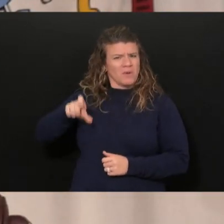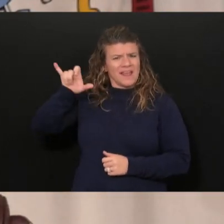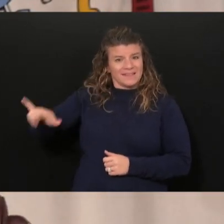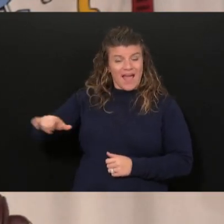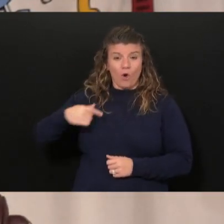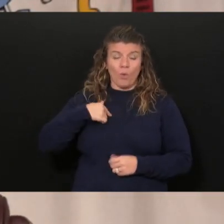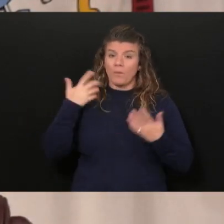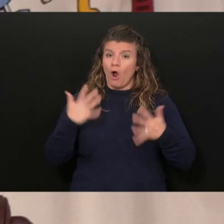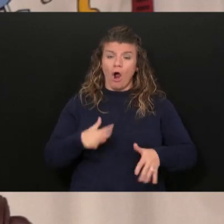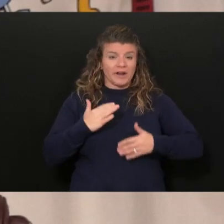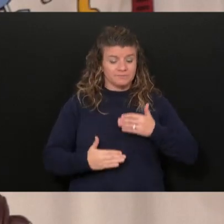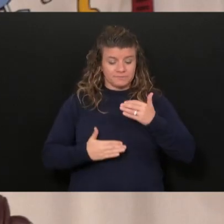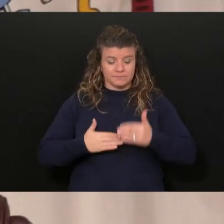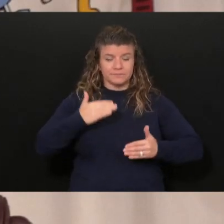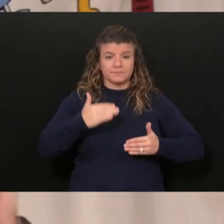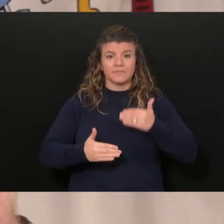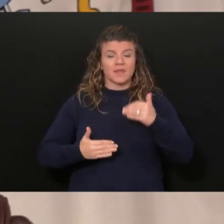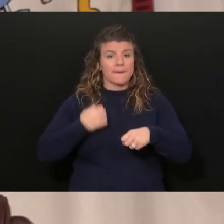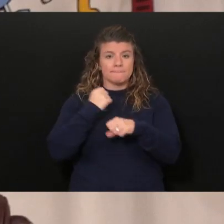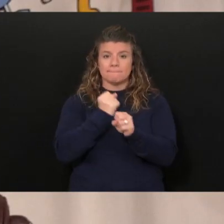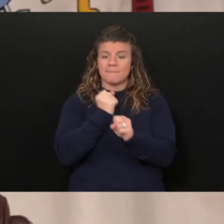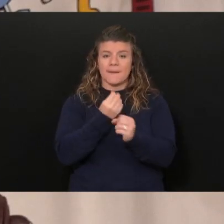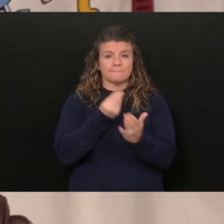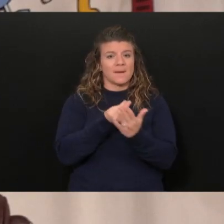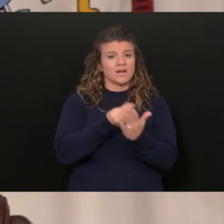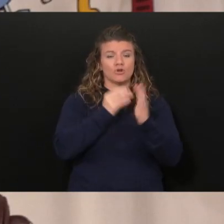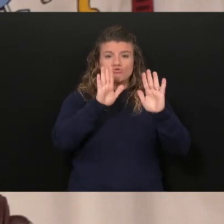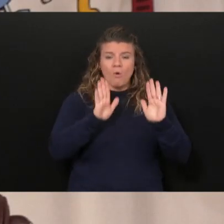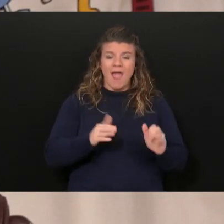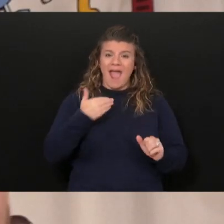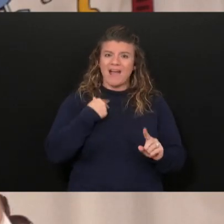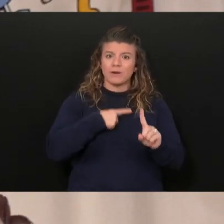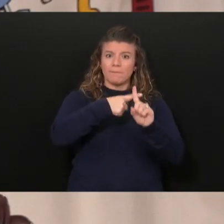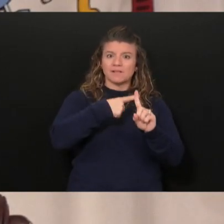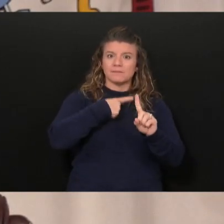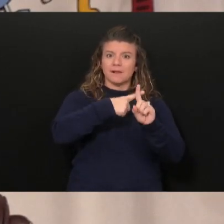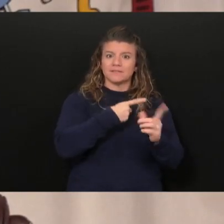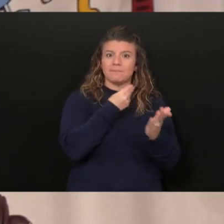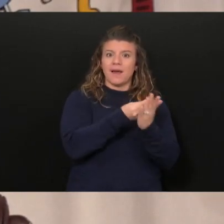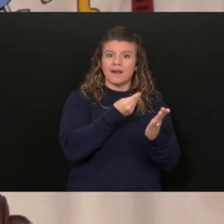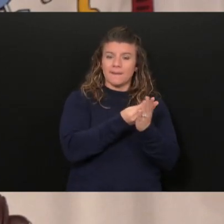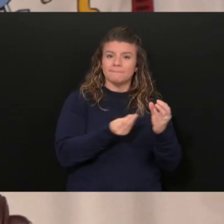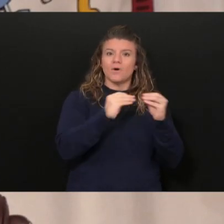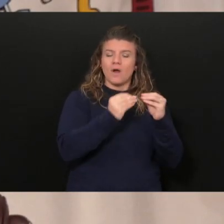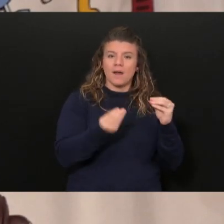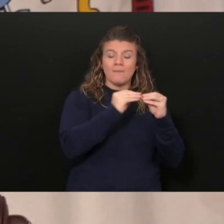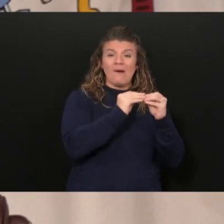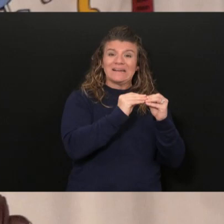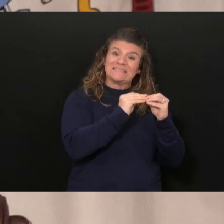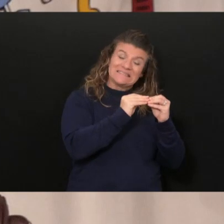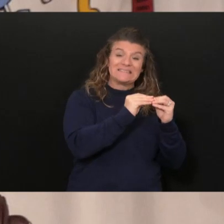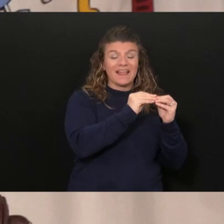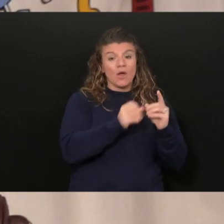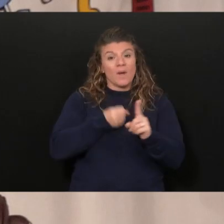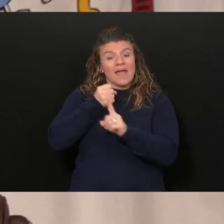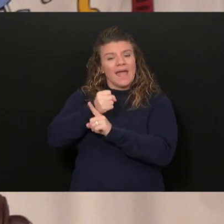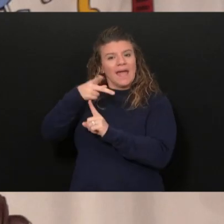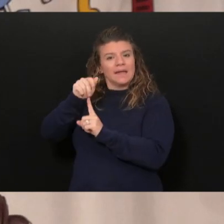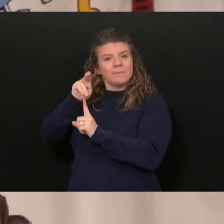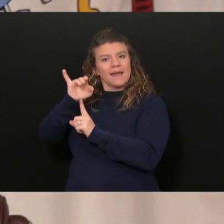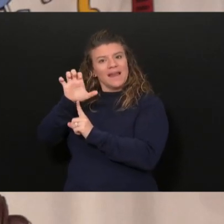tracking along and making money and doing great and having surpluses and everything else, and now this terrible pandemic's right in our